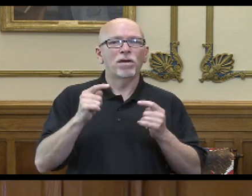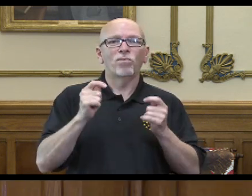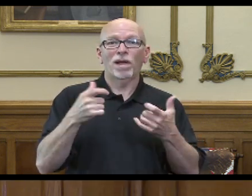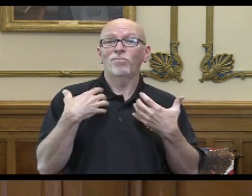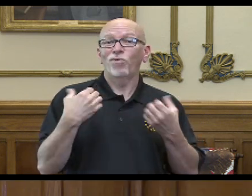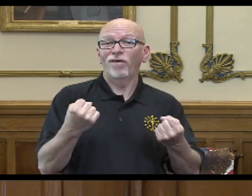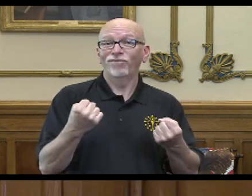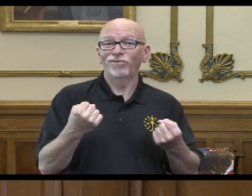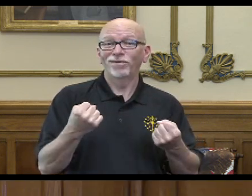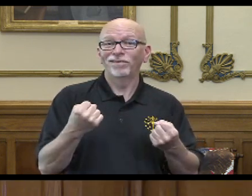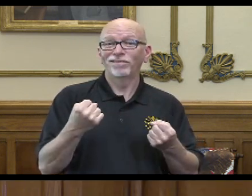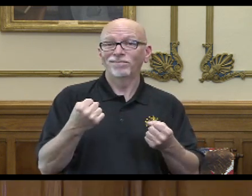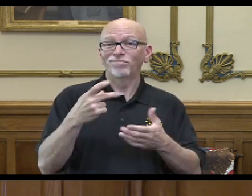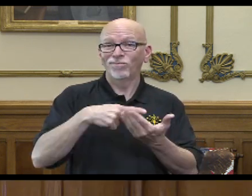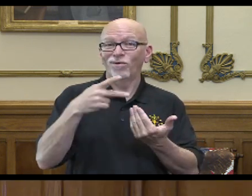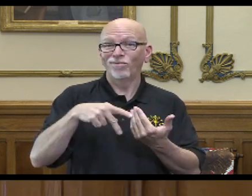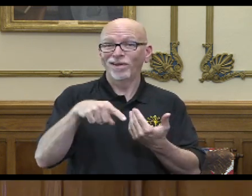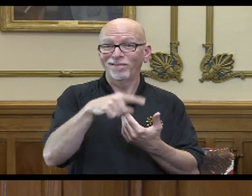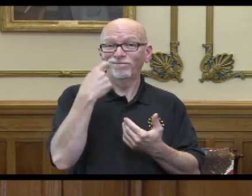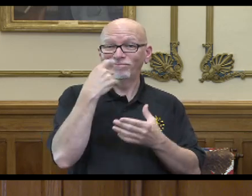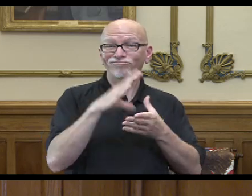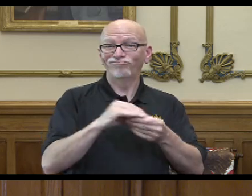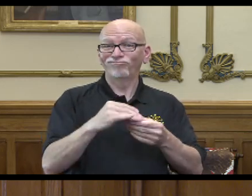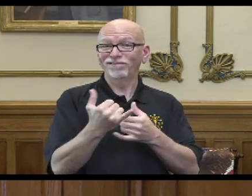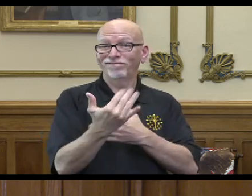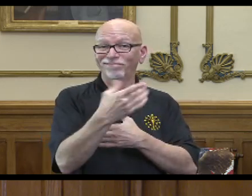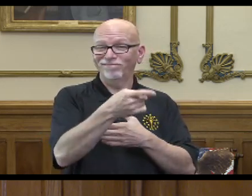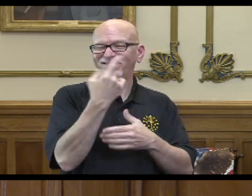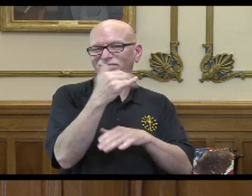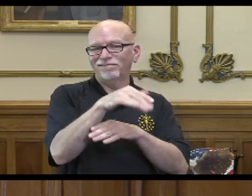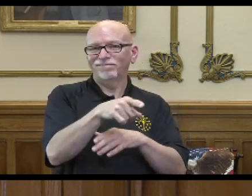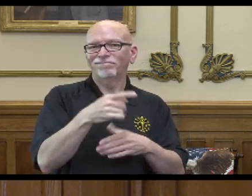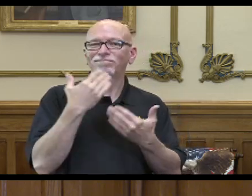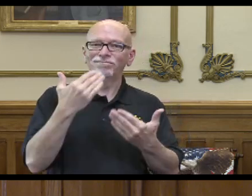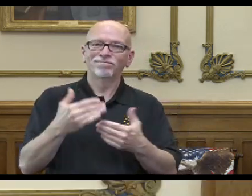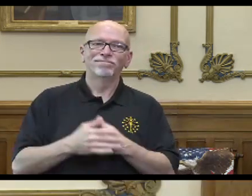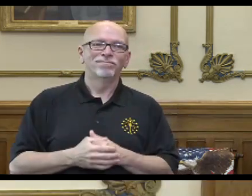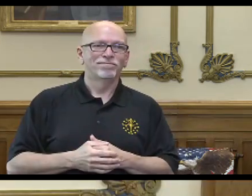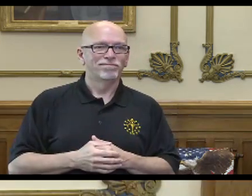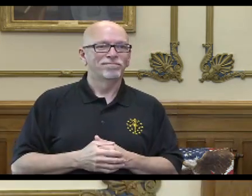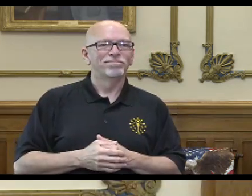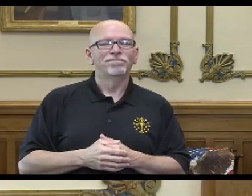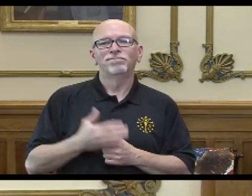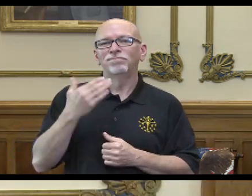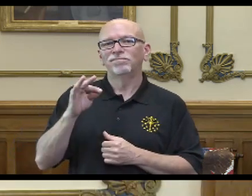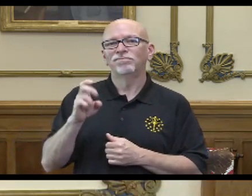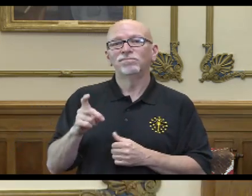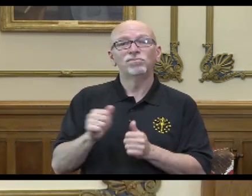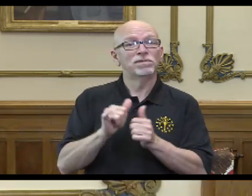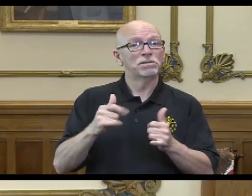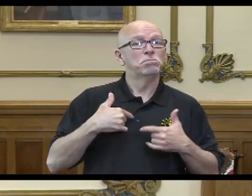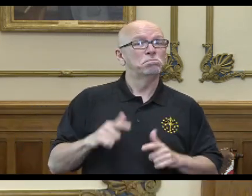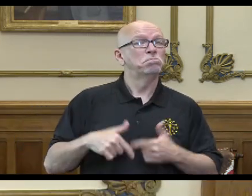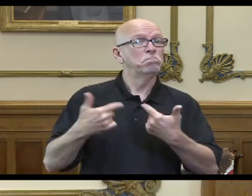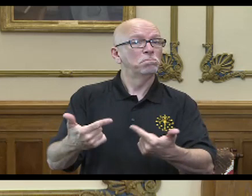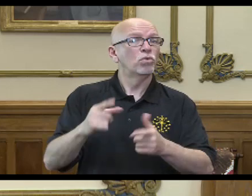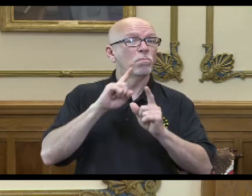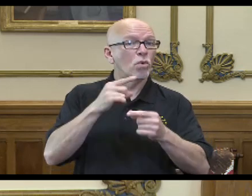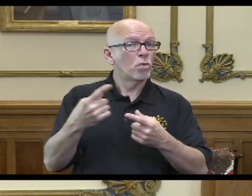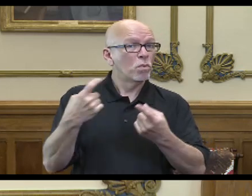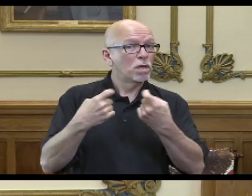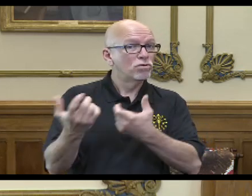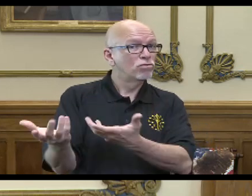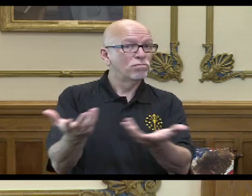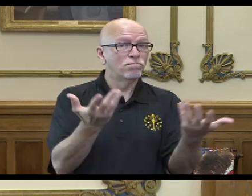recovery initiatives that we shared here today. Thank you. Thank you, Fred. And with that, we'll go right to the